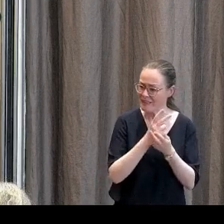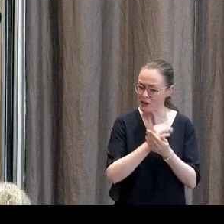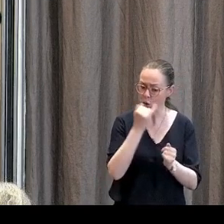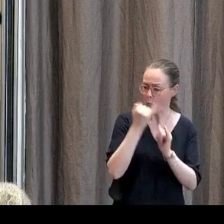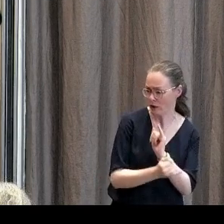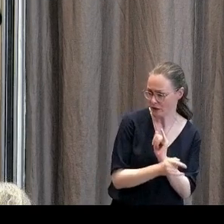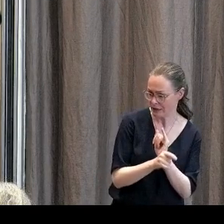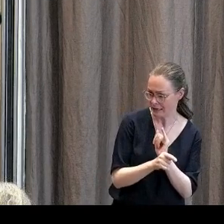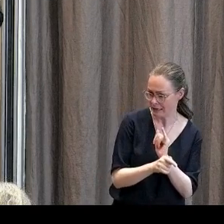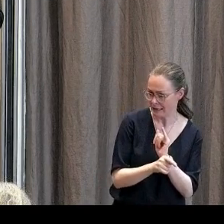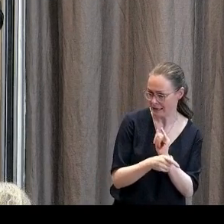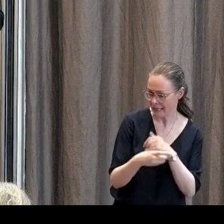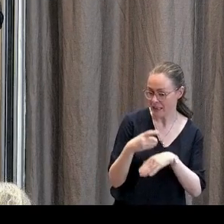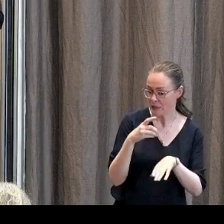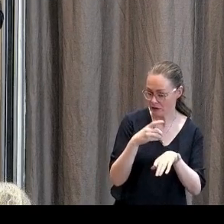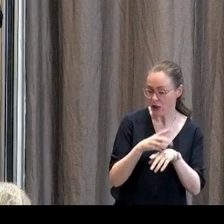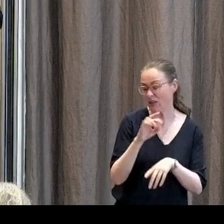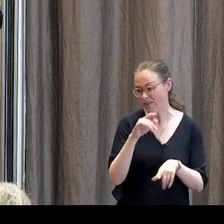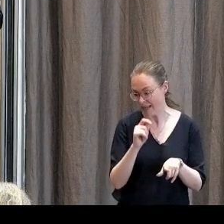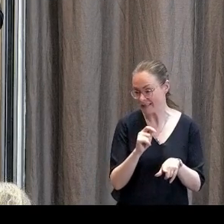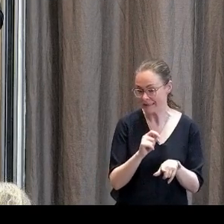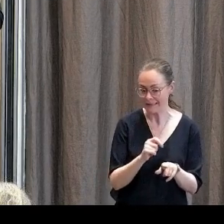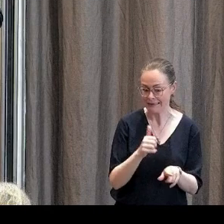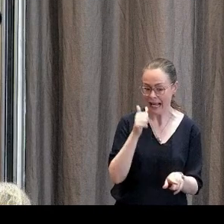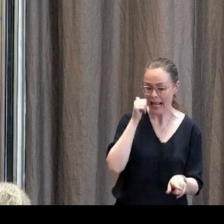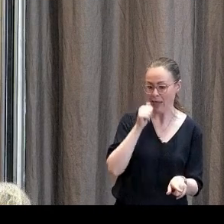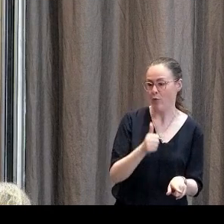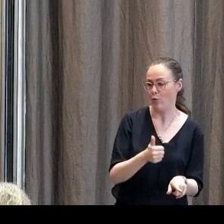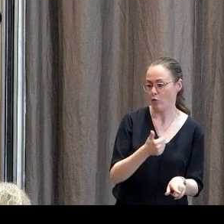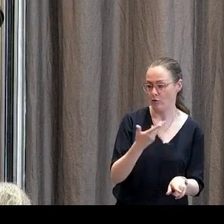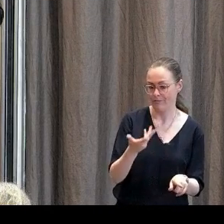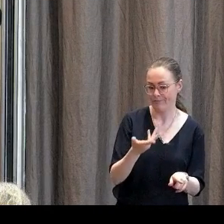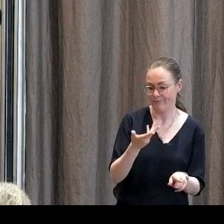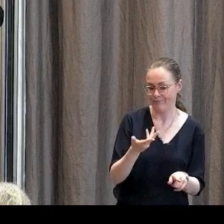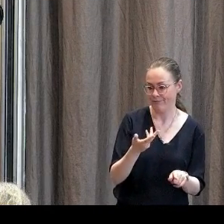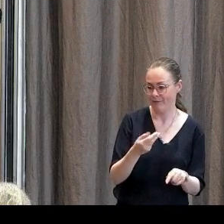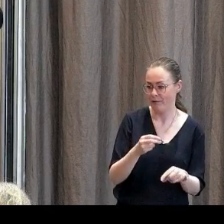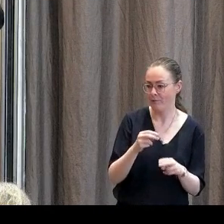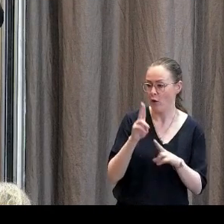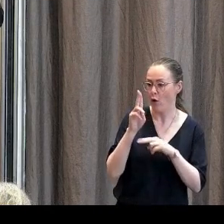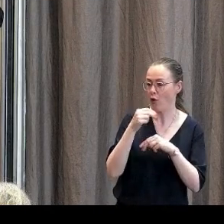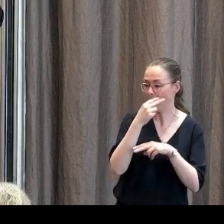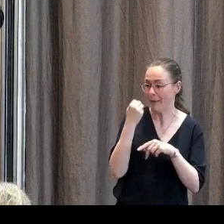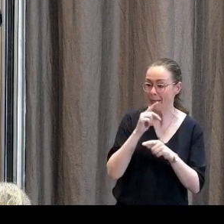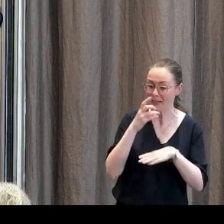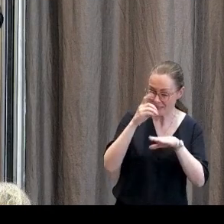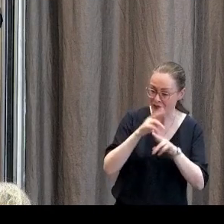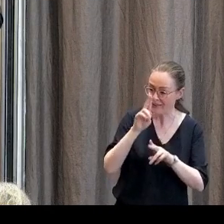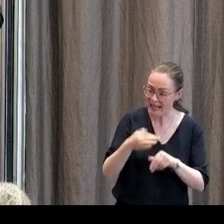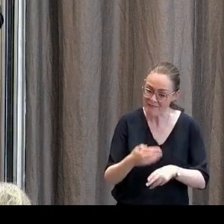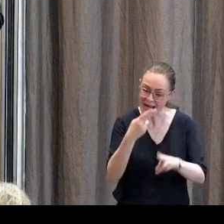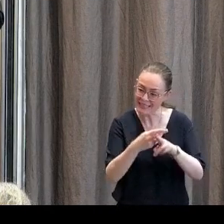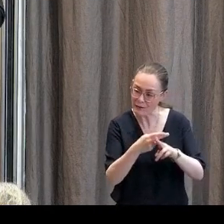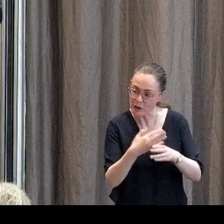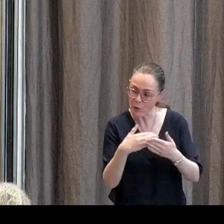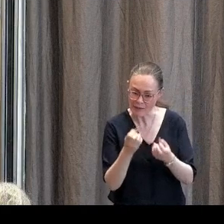worse, then the doctor is allowed, the vet is allowed to what's called unblind, find out what the dog